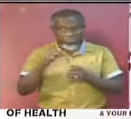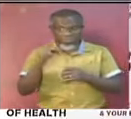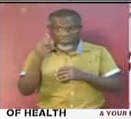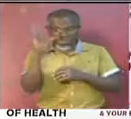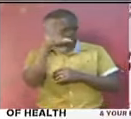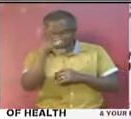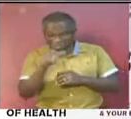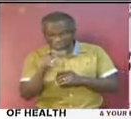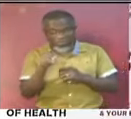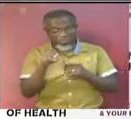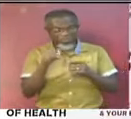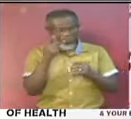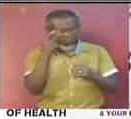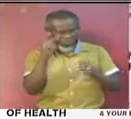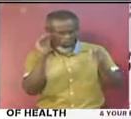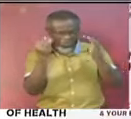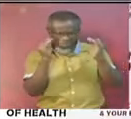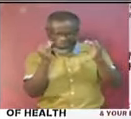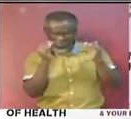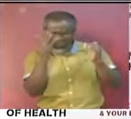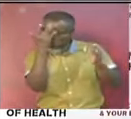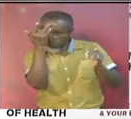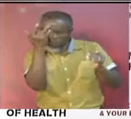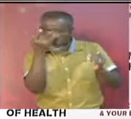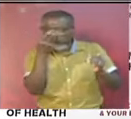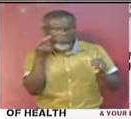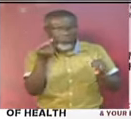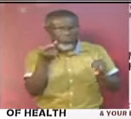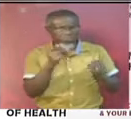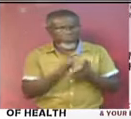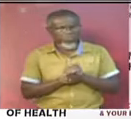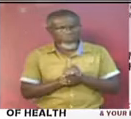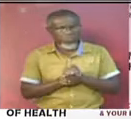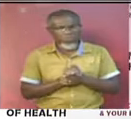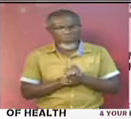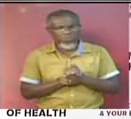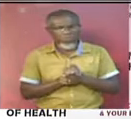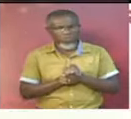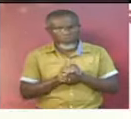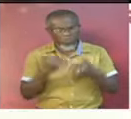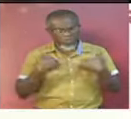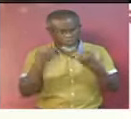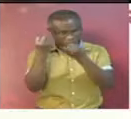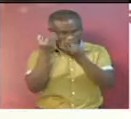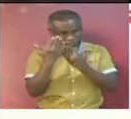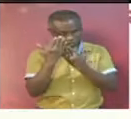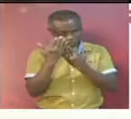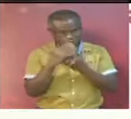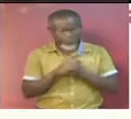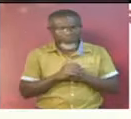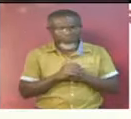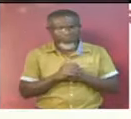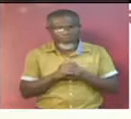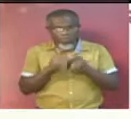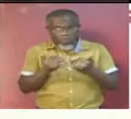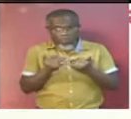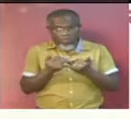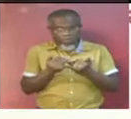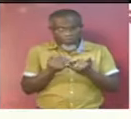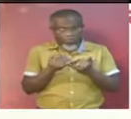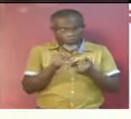Okay, thank you for your two questions. Now, the first issue with your analysis is the fact that when we